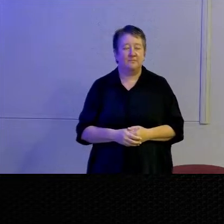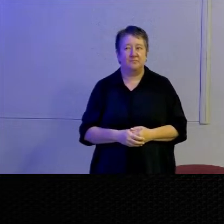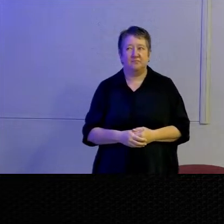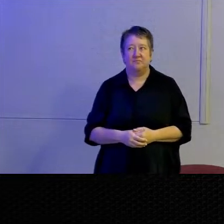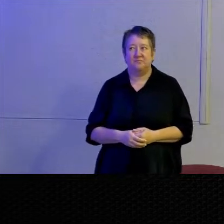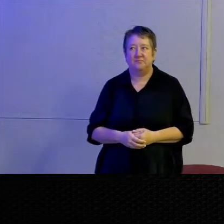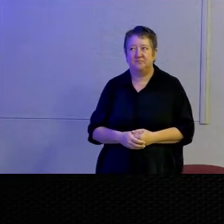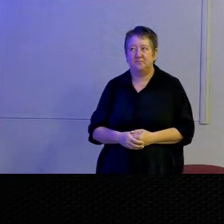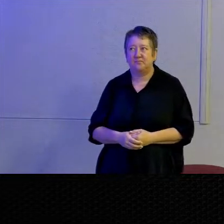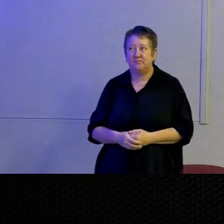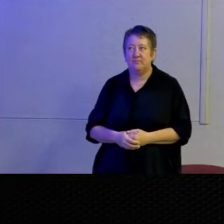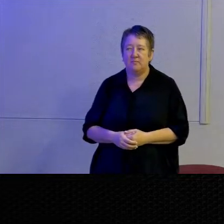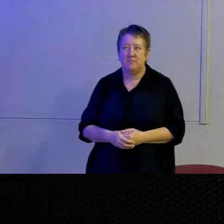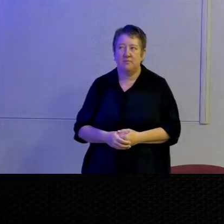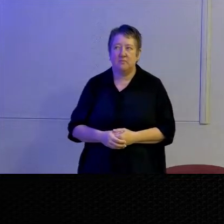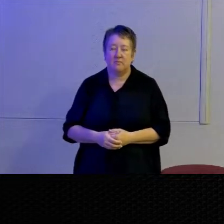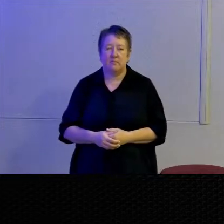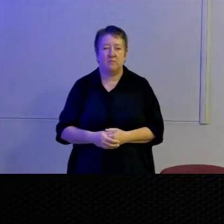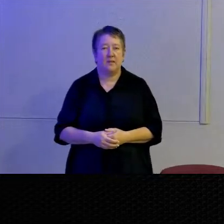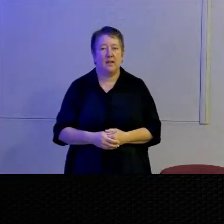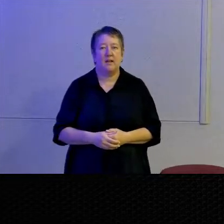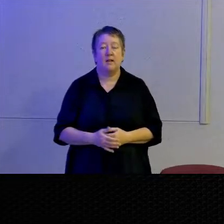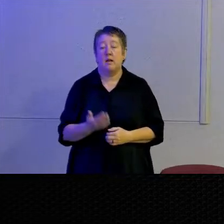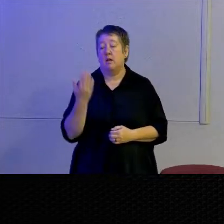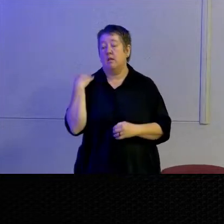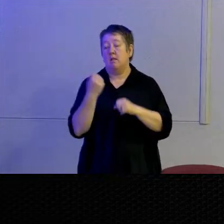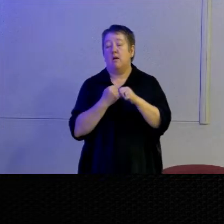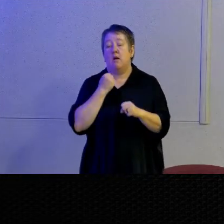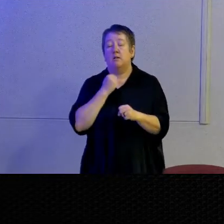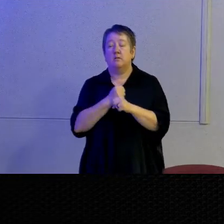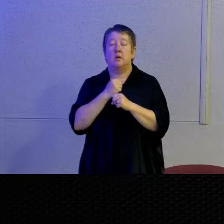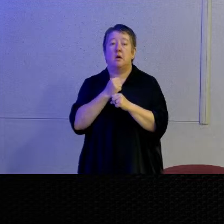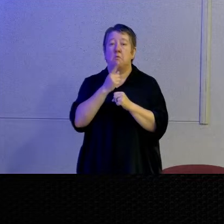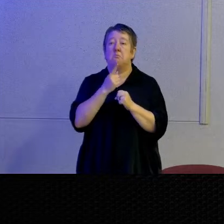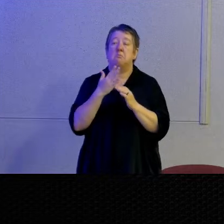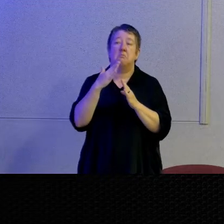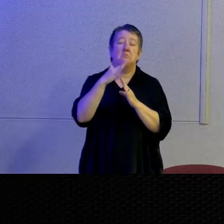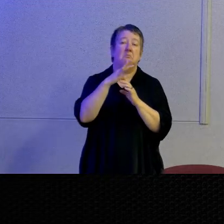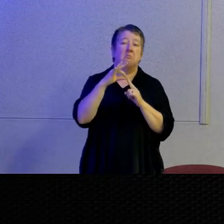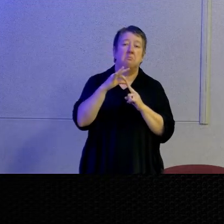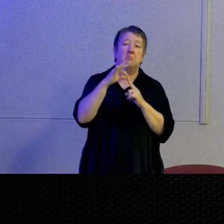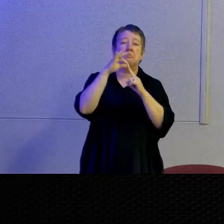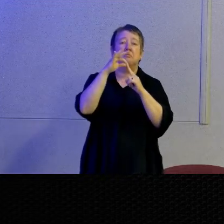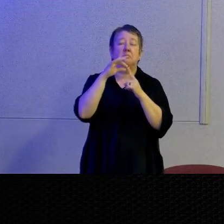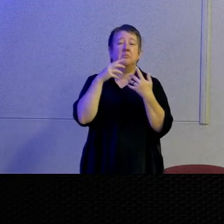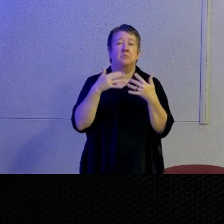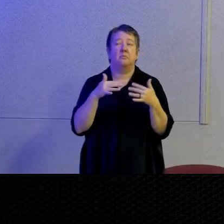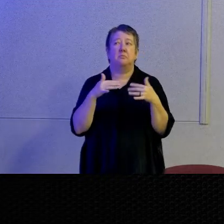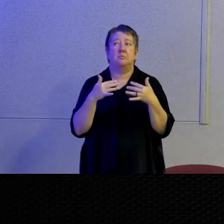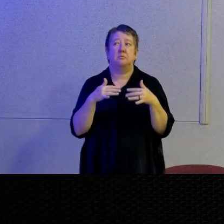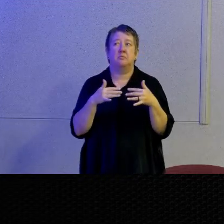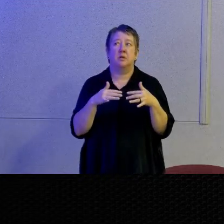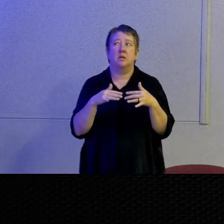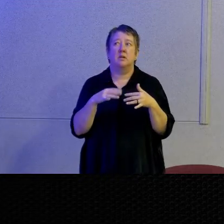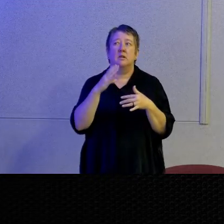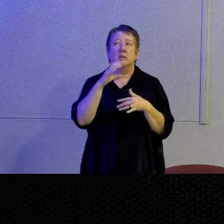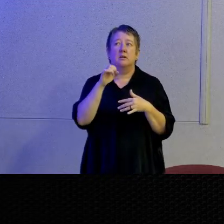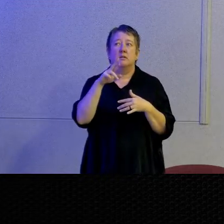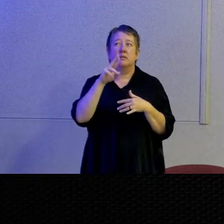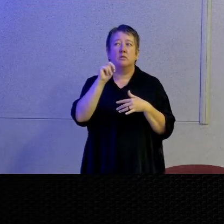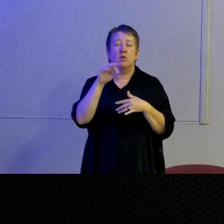And I just want one highlight from last year at CERN Medicis. This is radioisotopes for